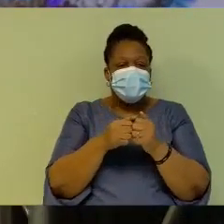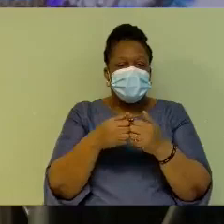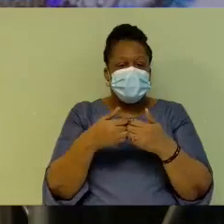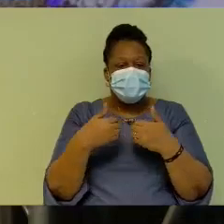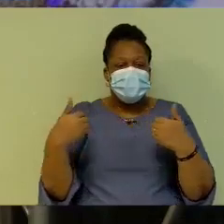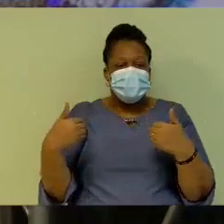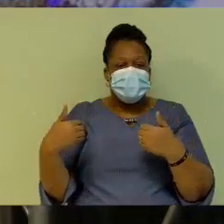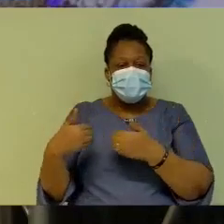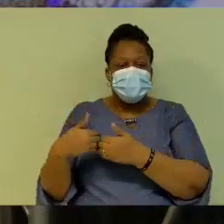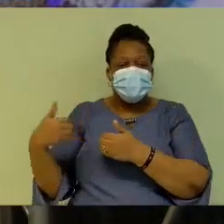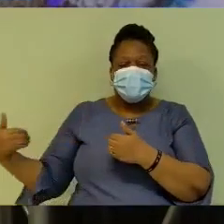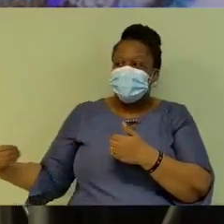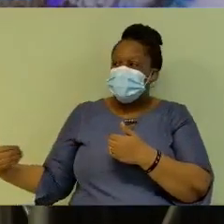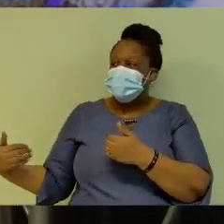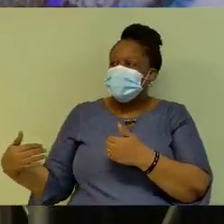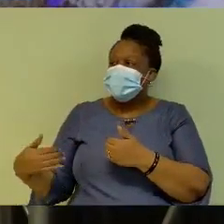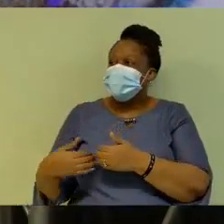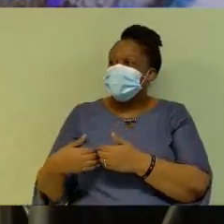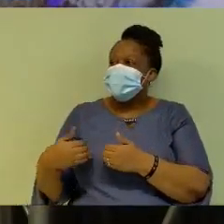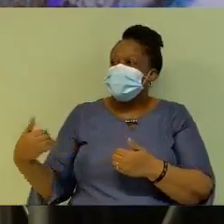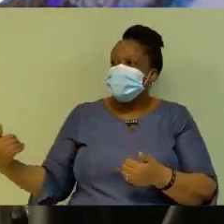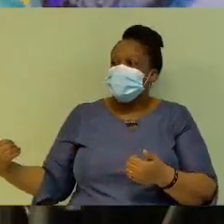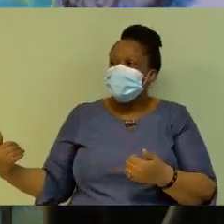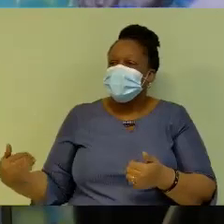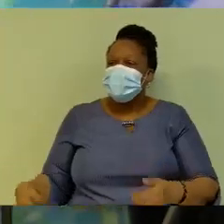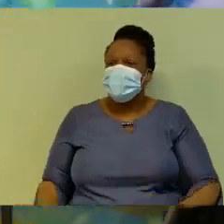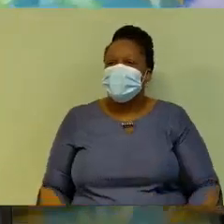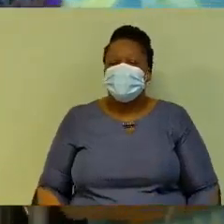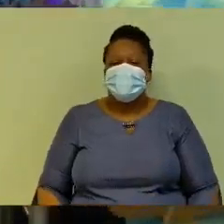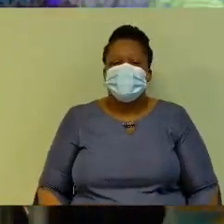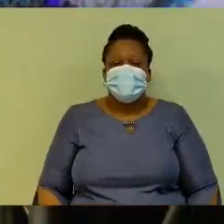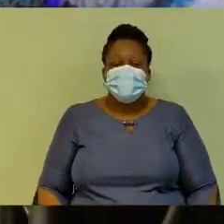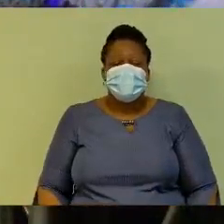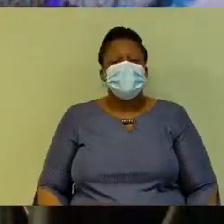crowds? Dr. Wilkinson.